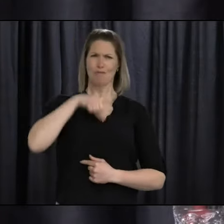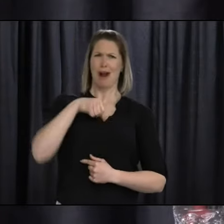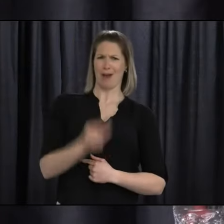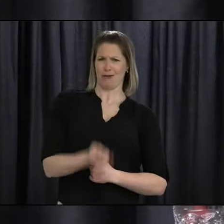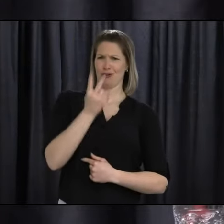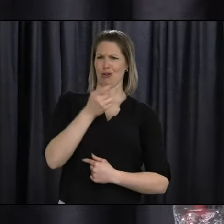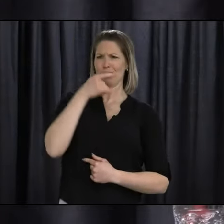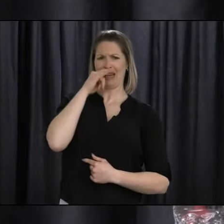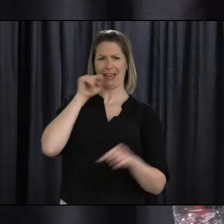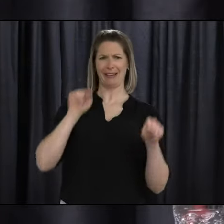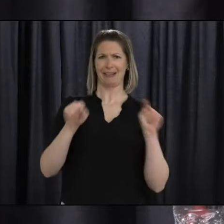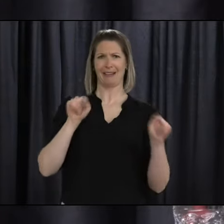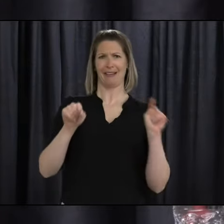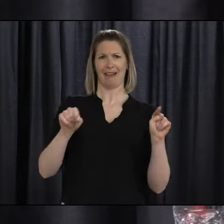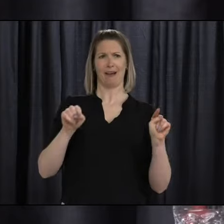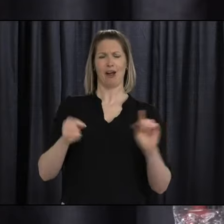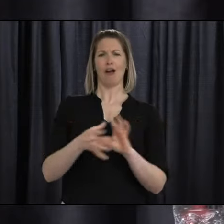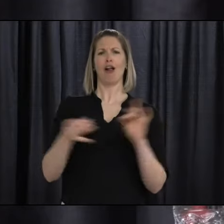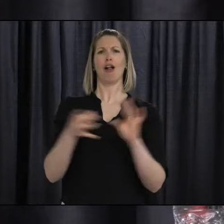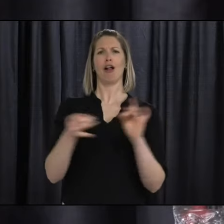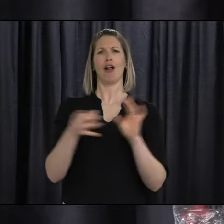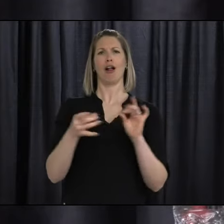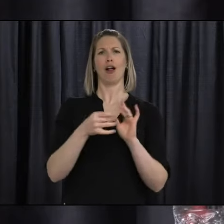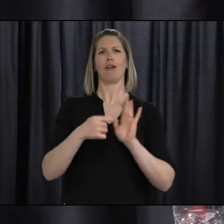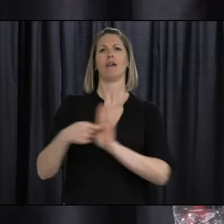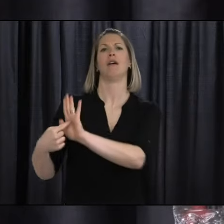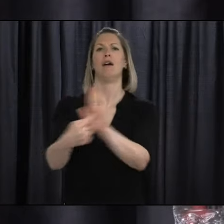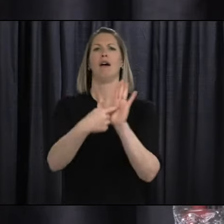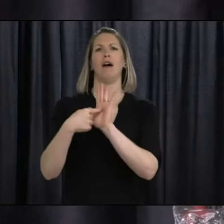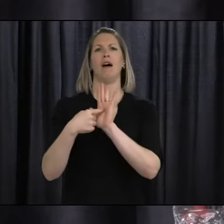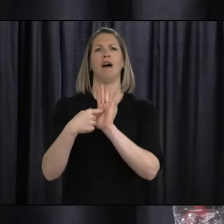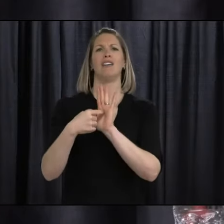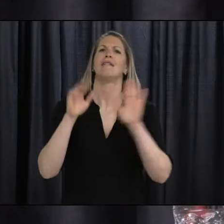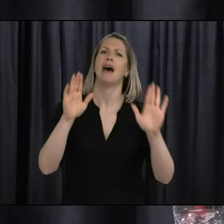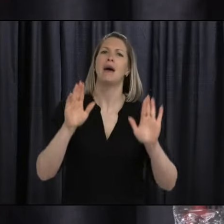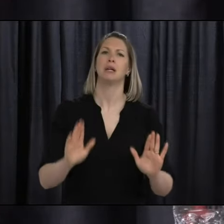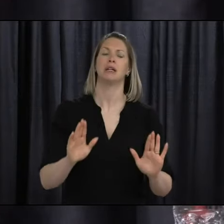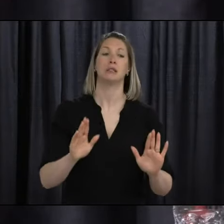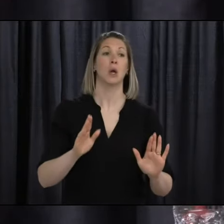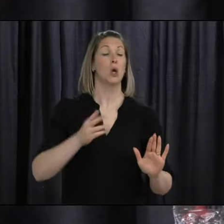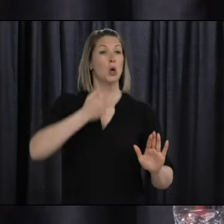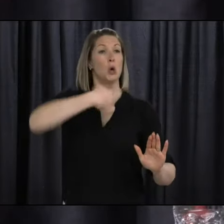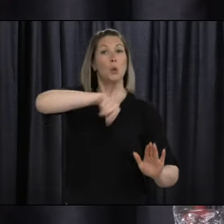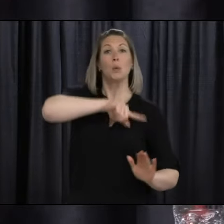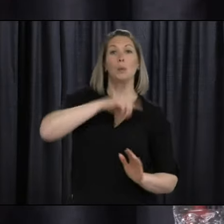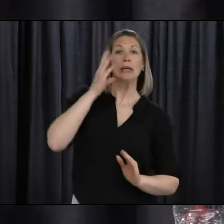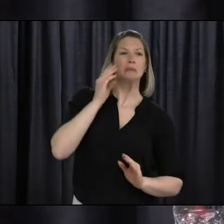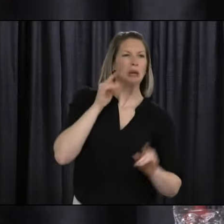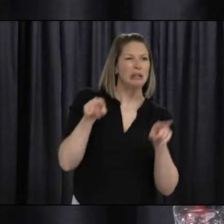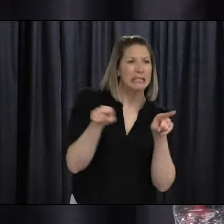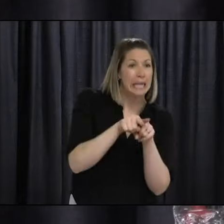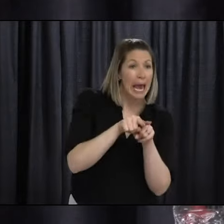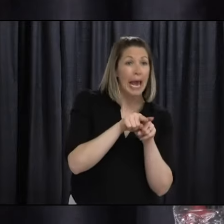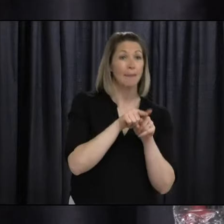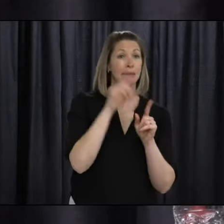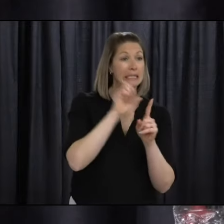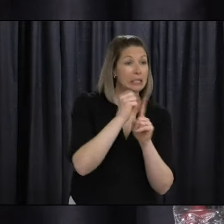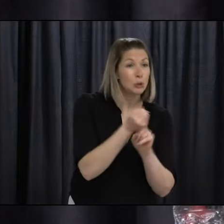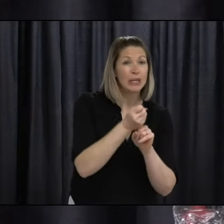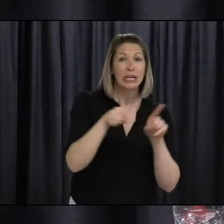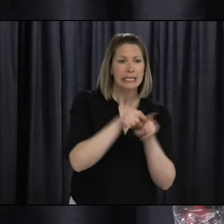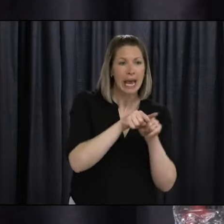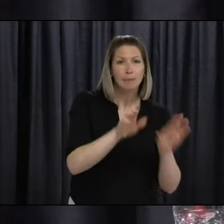and we may not be in the same boat, but we're certainly in the same storm. So I don't think there's any need for